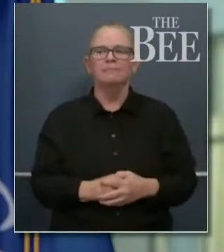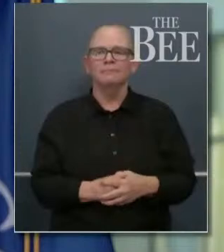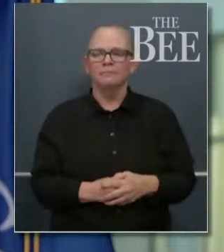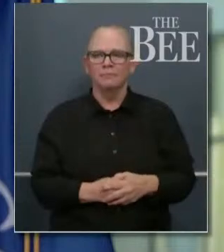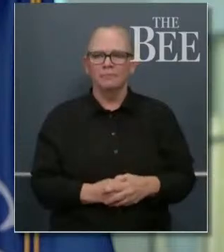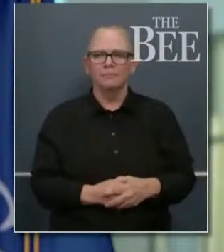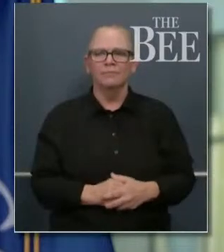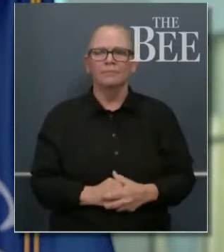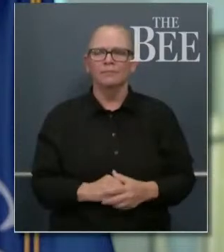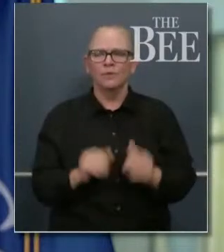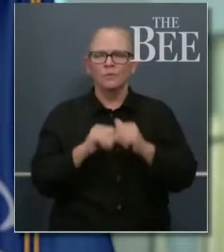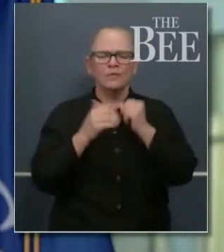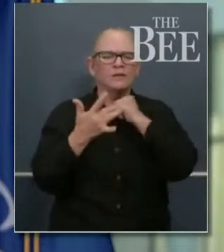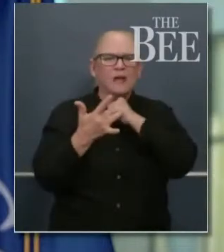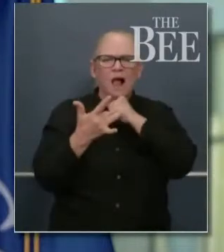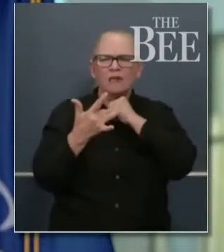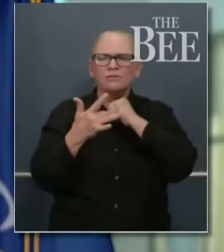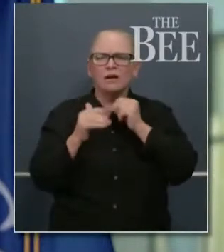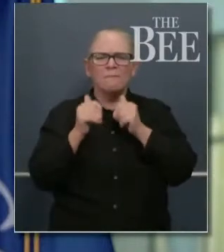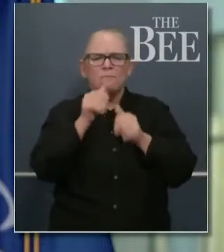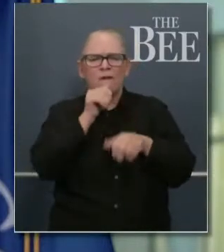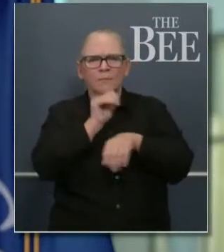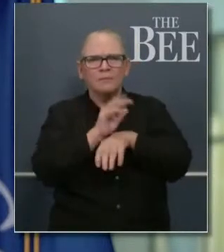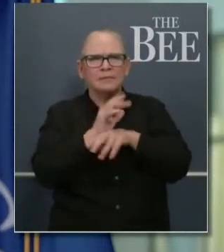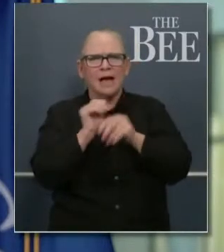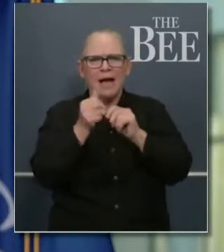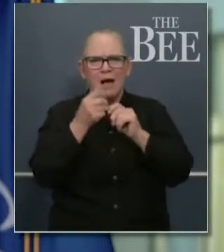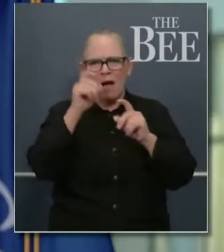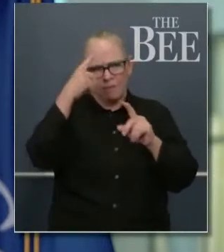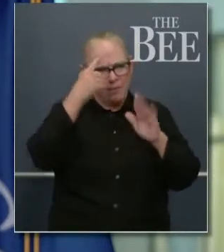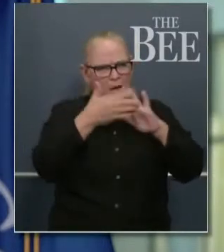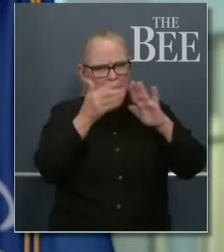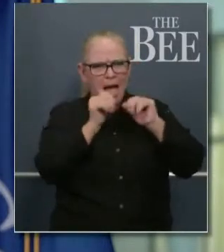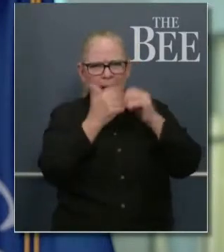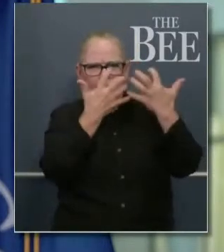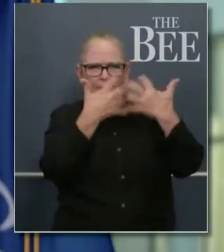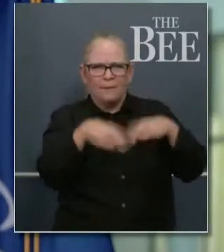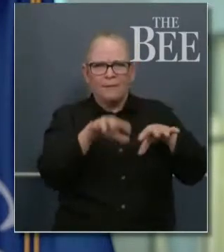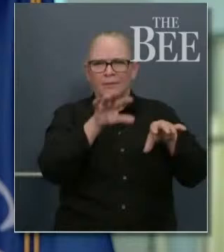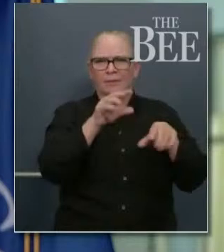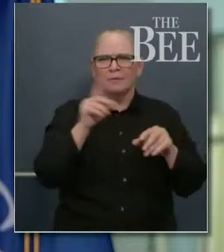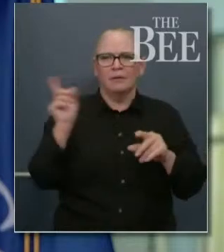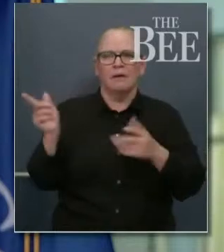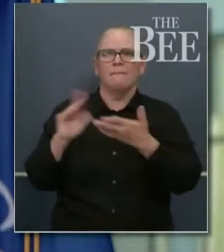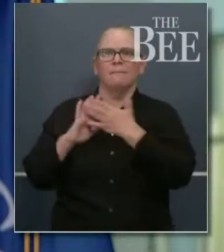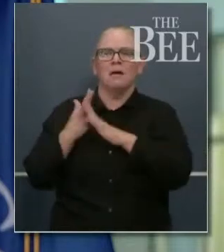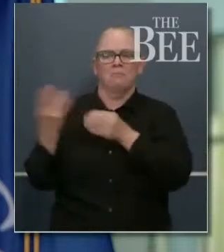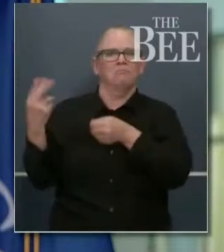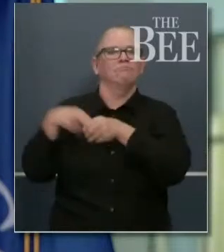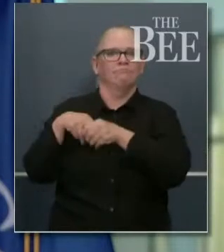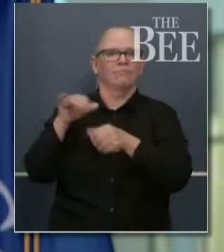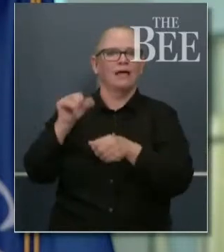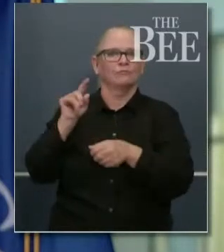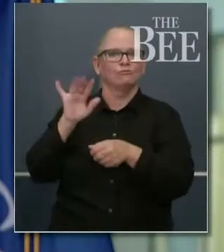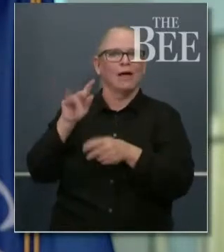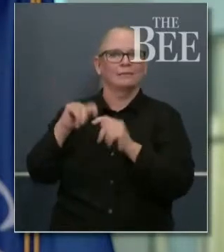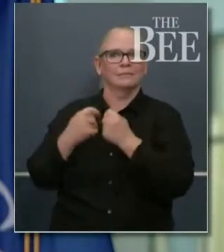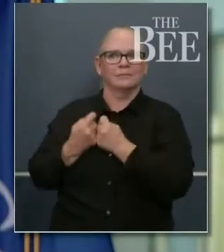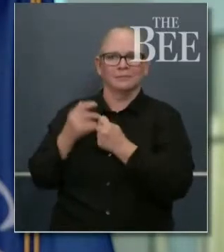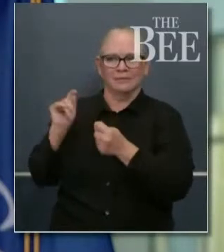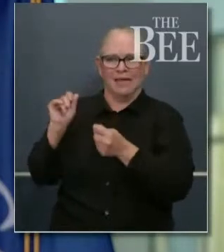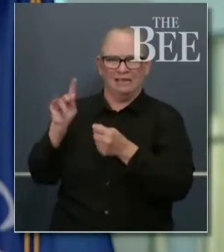best practices to bear in terms of government operations. She joined as co-chair with this task force to help us